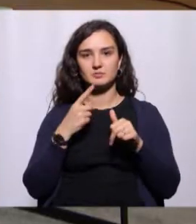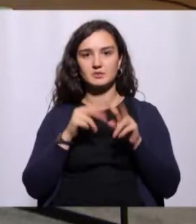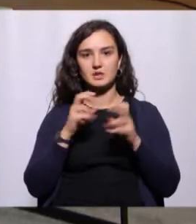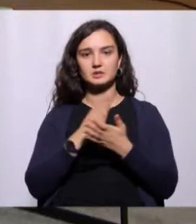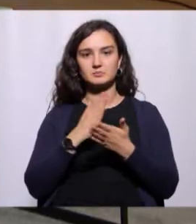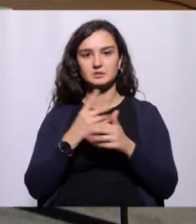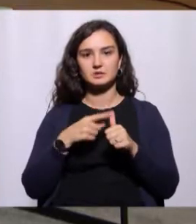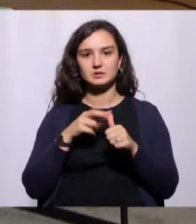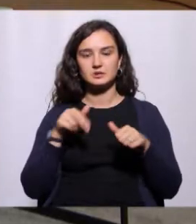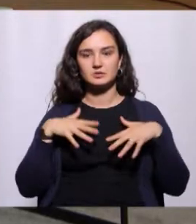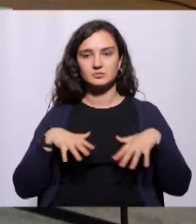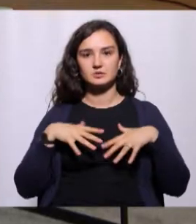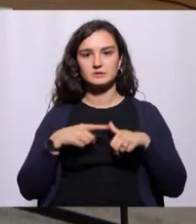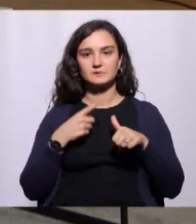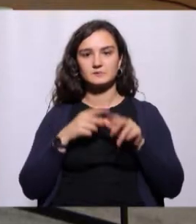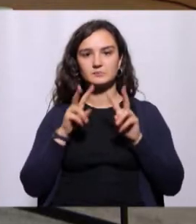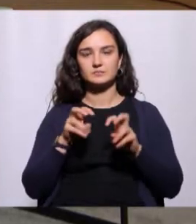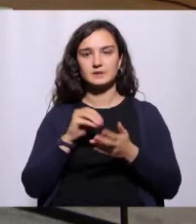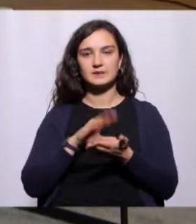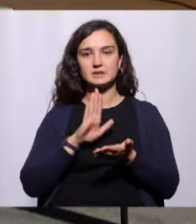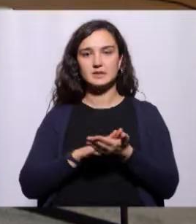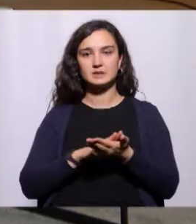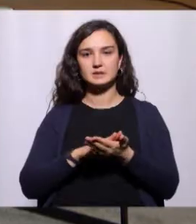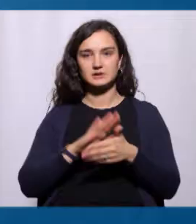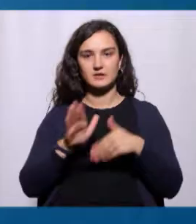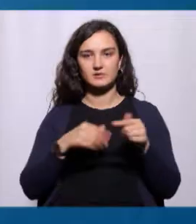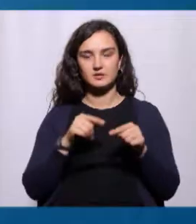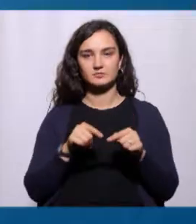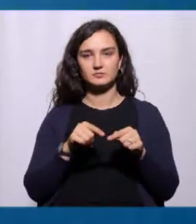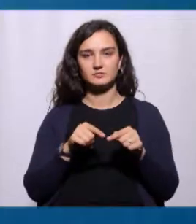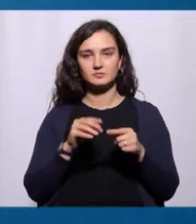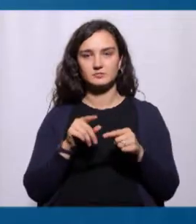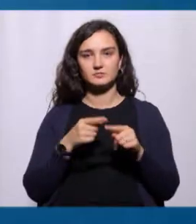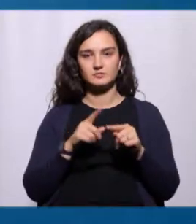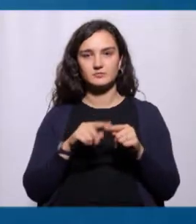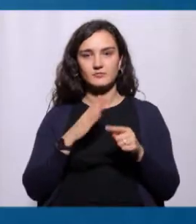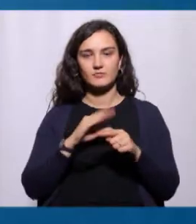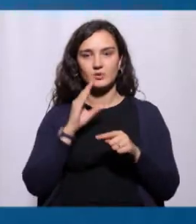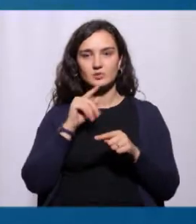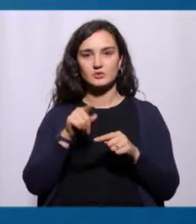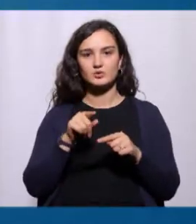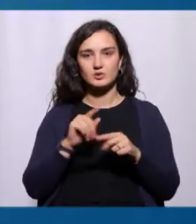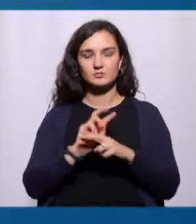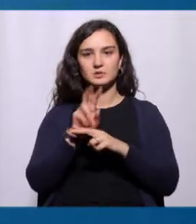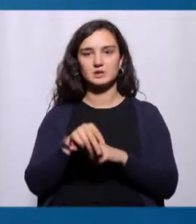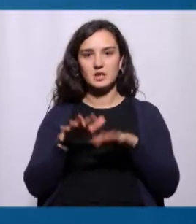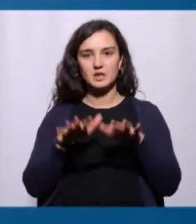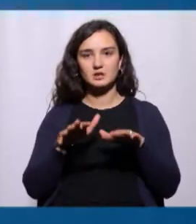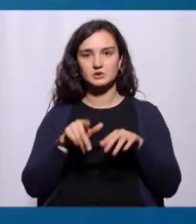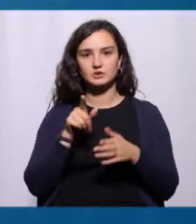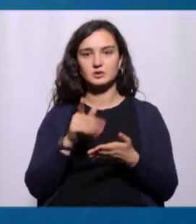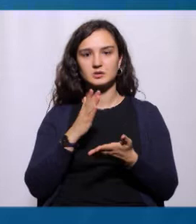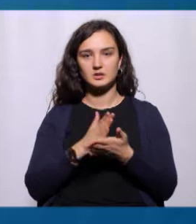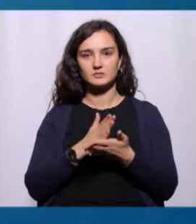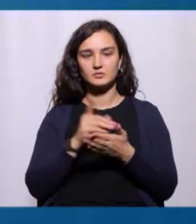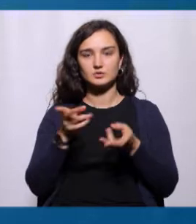in is a verb, and in Georgian it means registratsiis gavla. Check-in is when you arrive at a place that you have